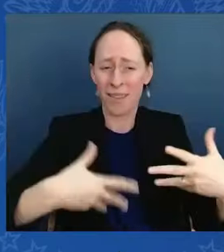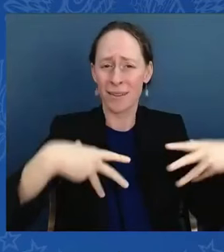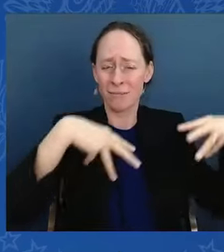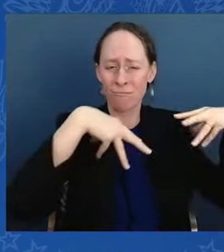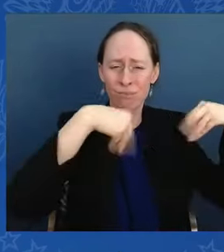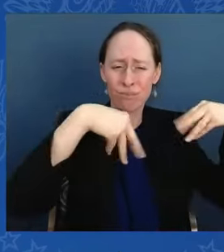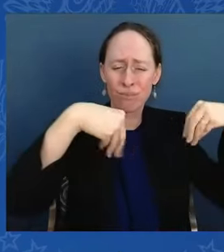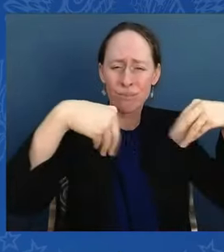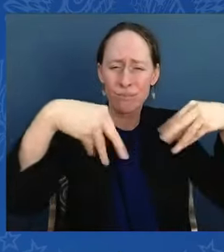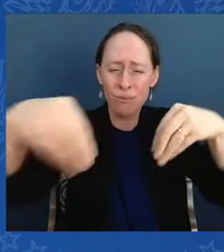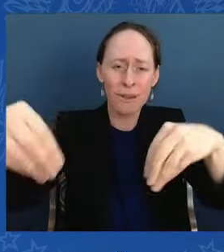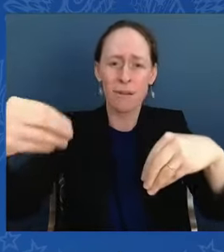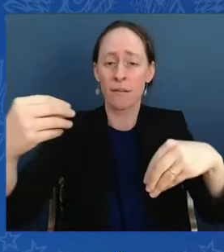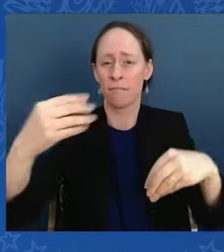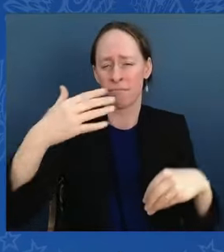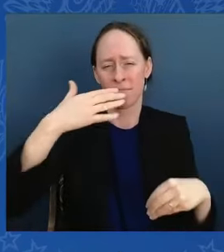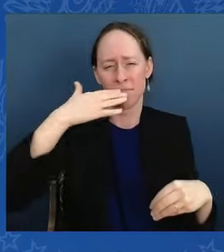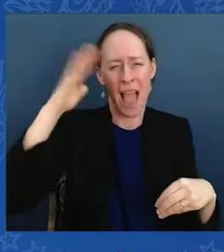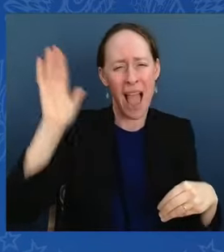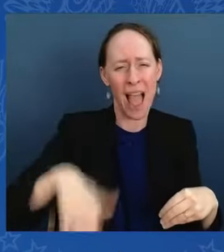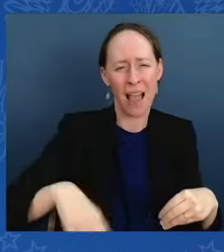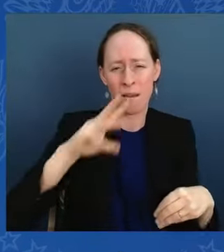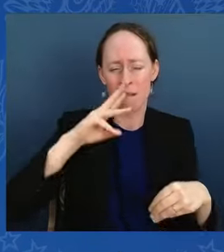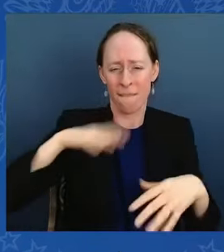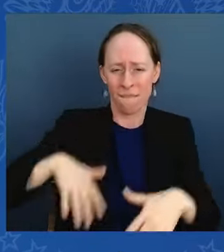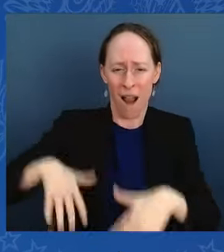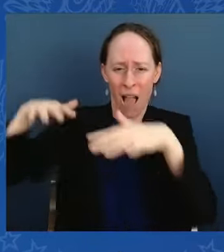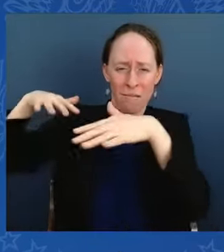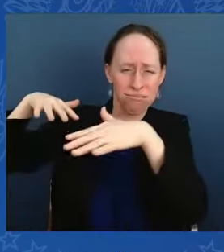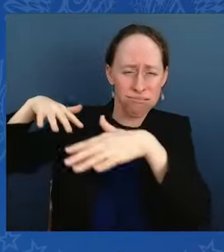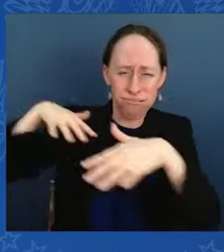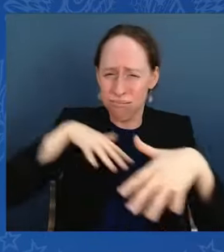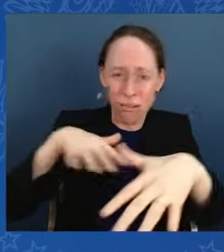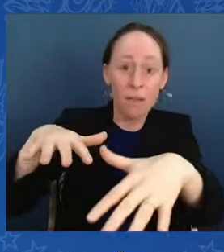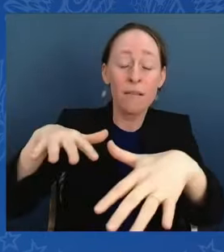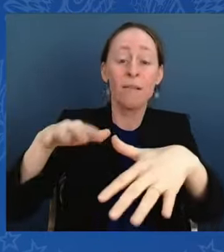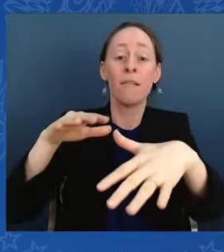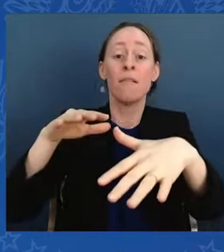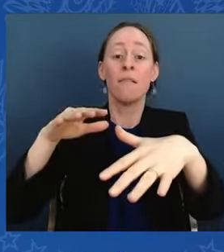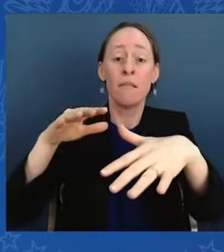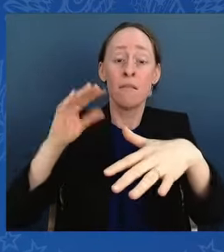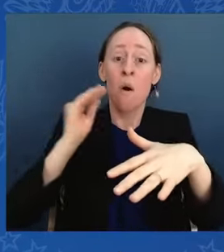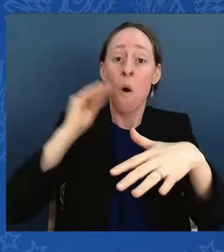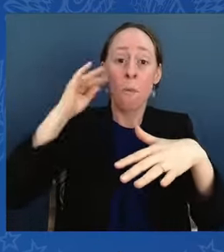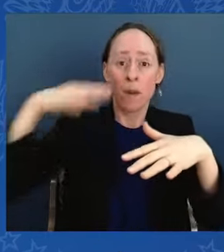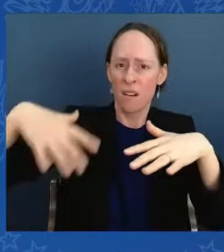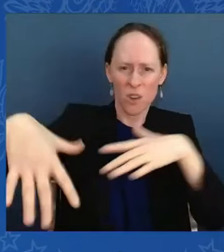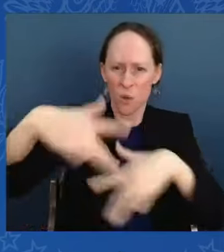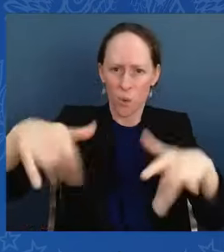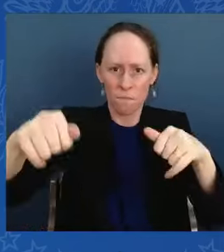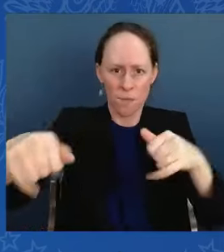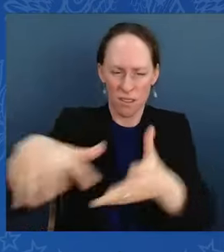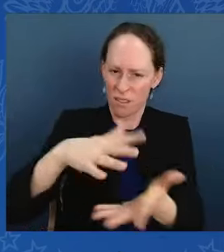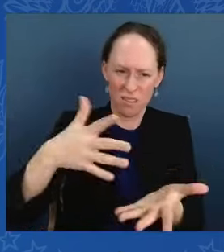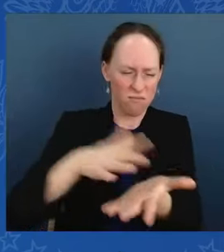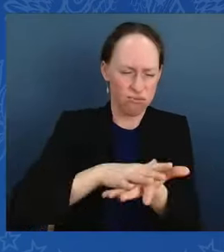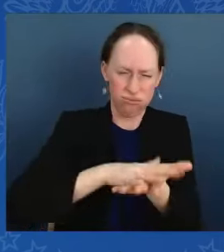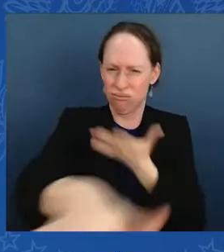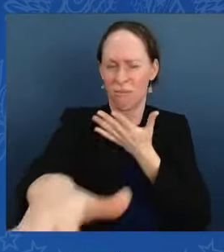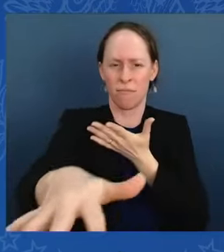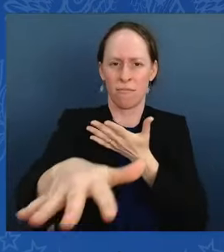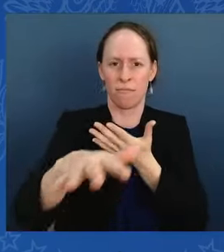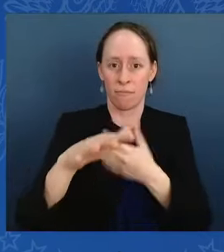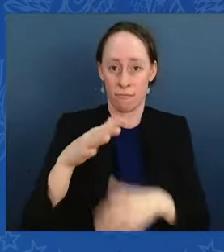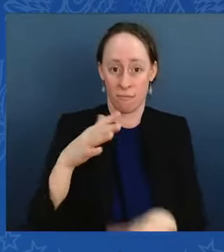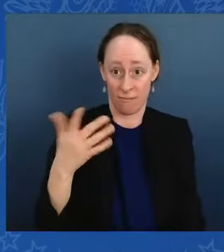in Florida to see homes that were, I mean, just wiped away. Just the entire island gone. Families,